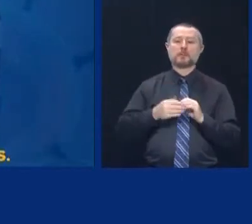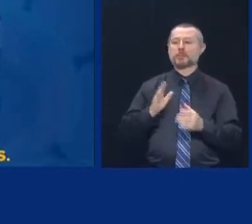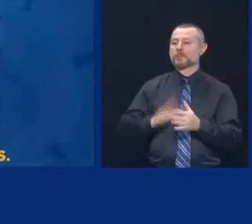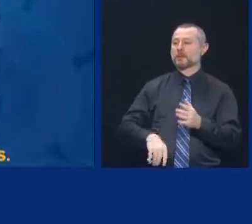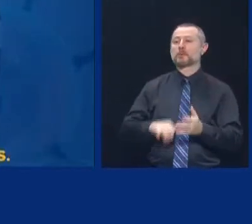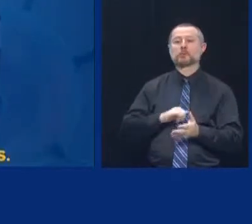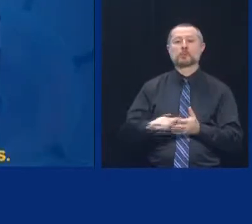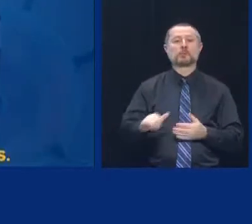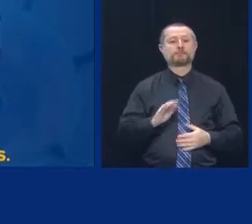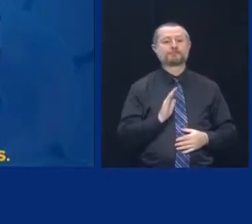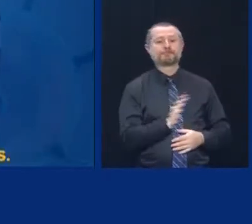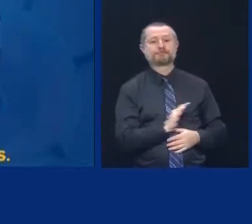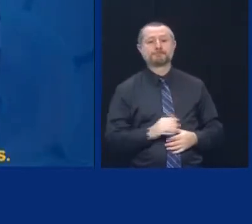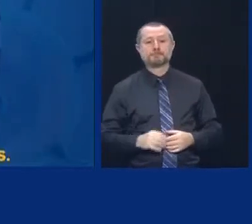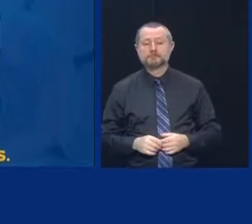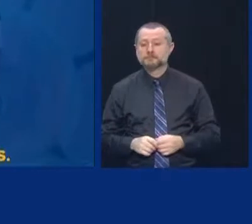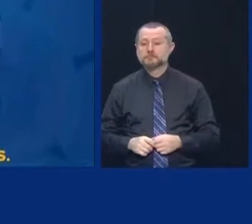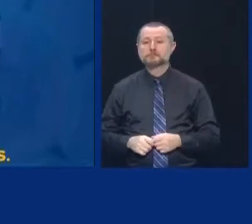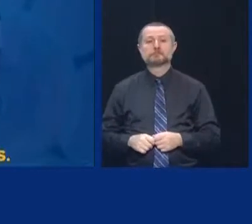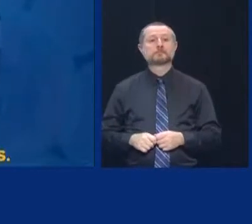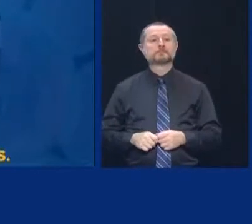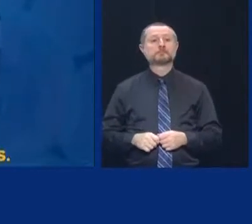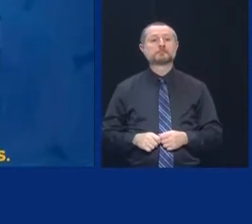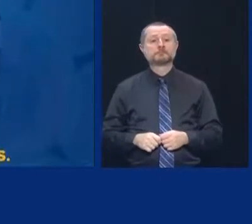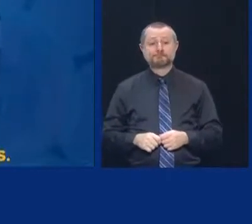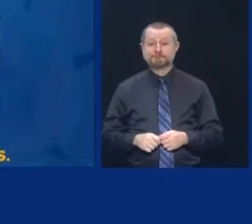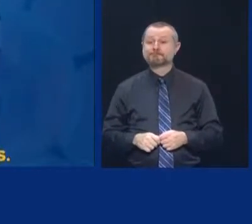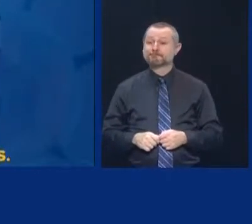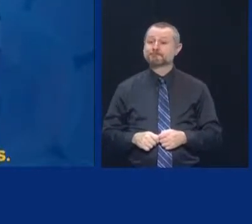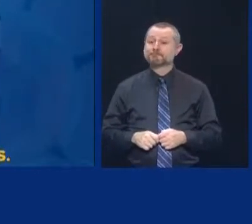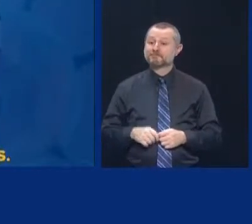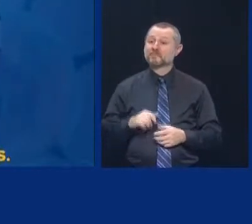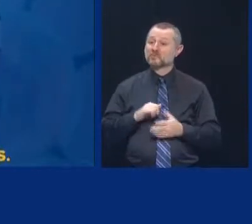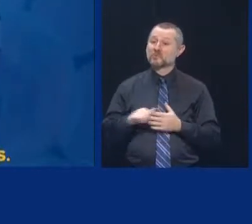entire United States has a higher rate.